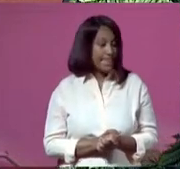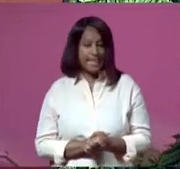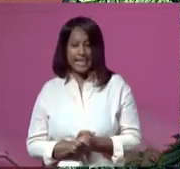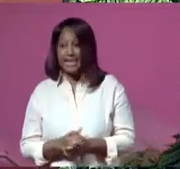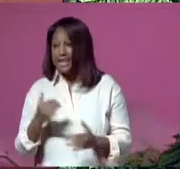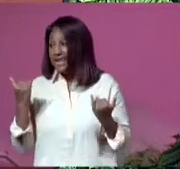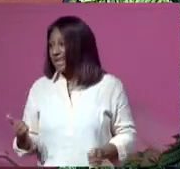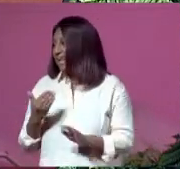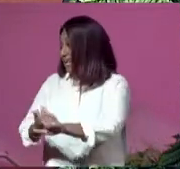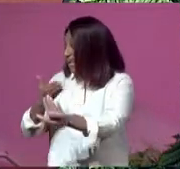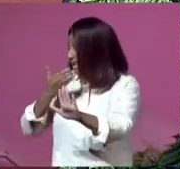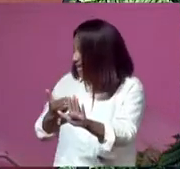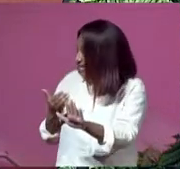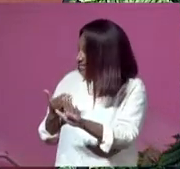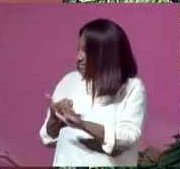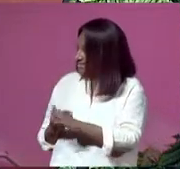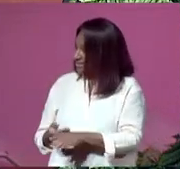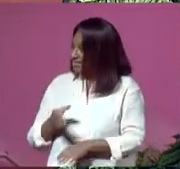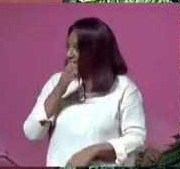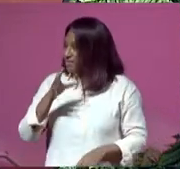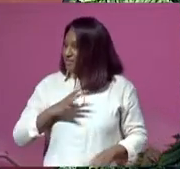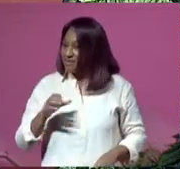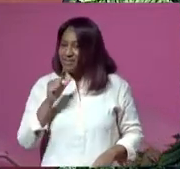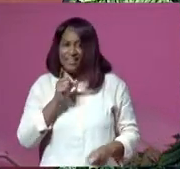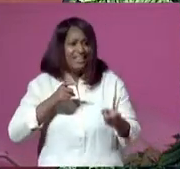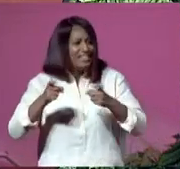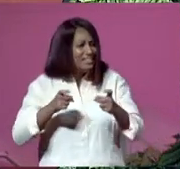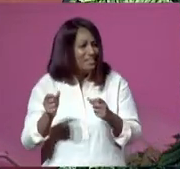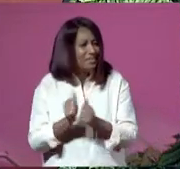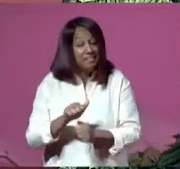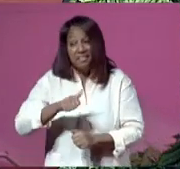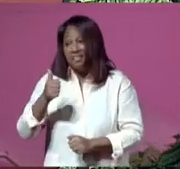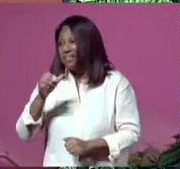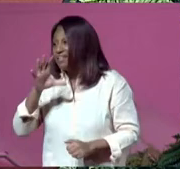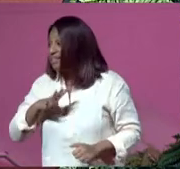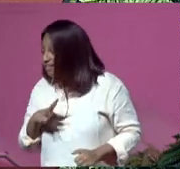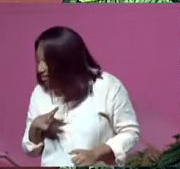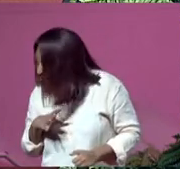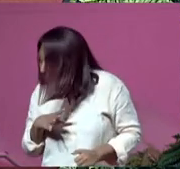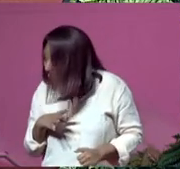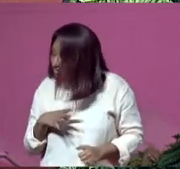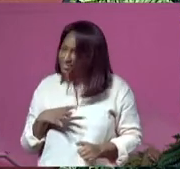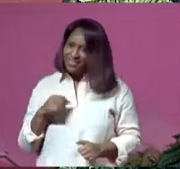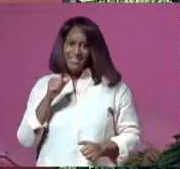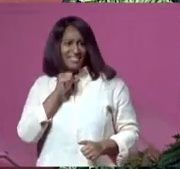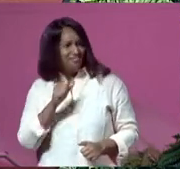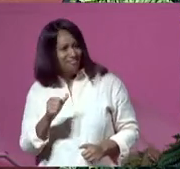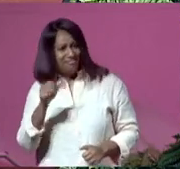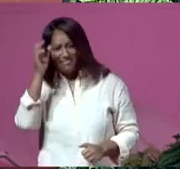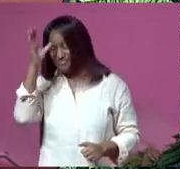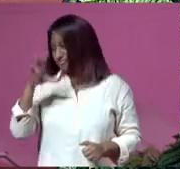Now, before, she couldn't even face the women, much less the men.